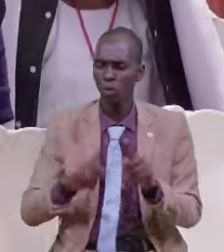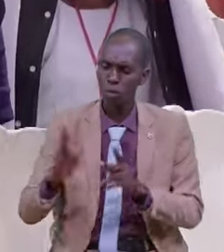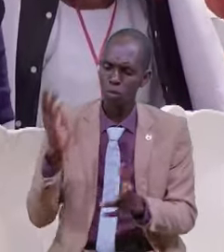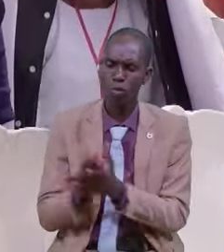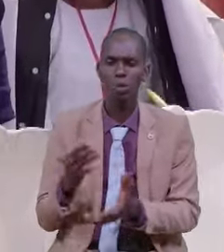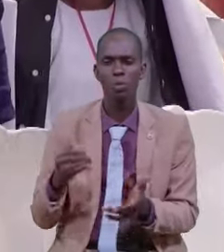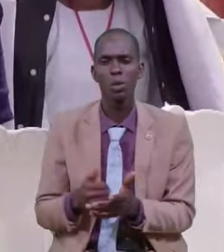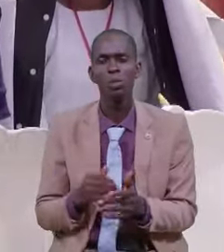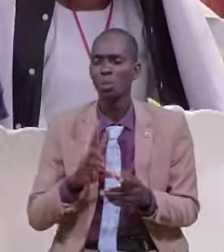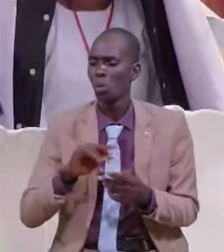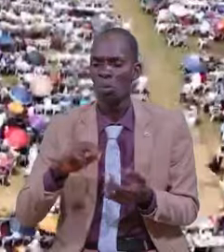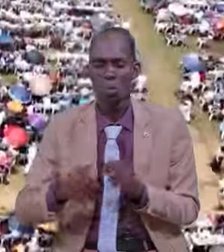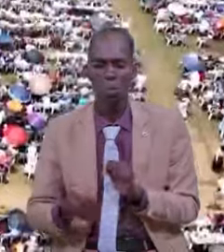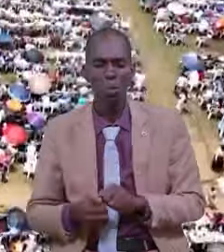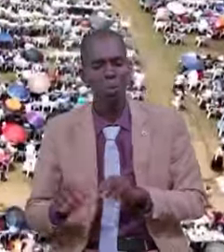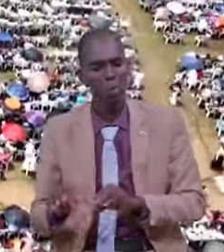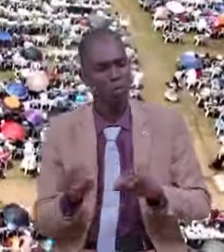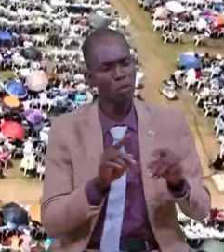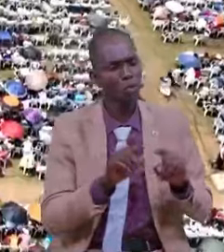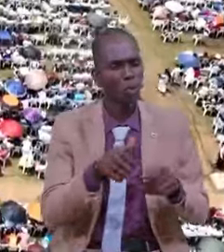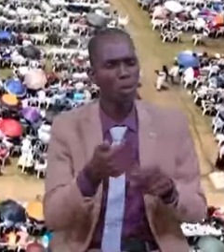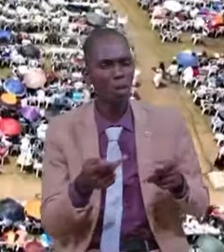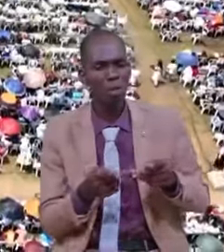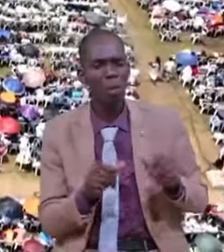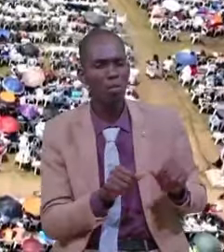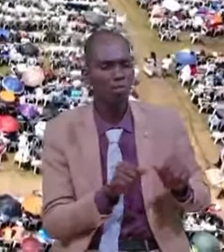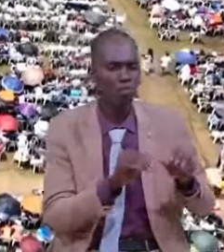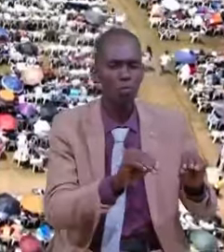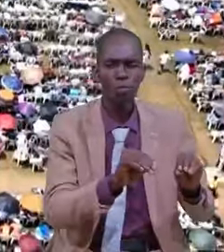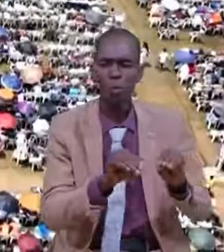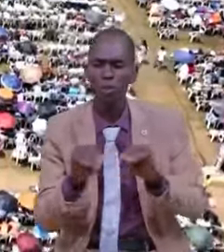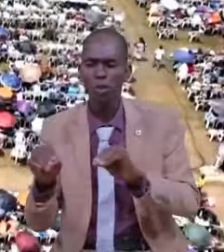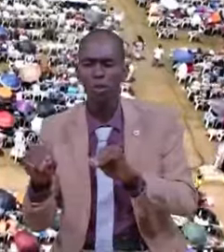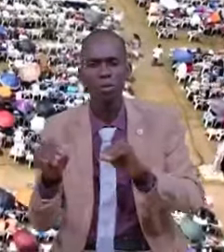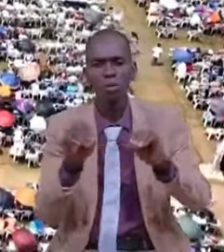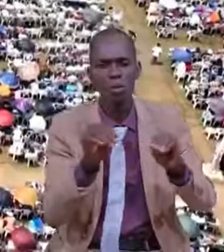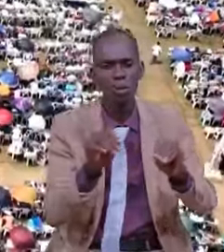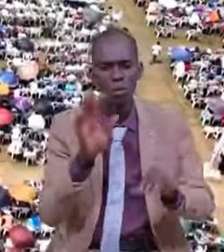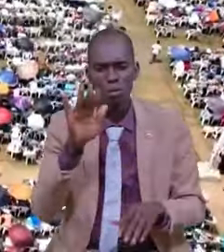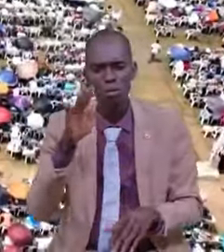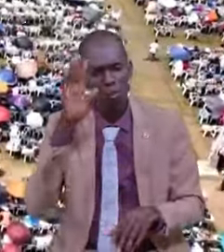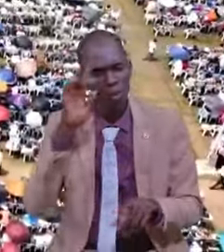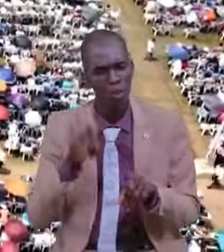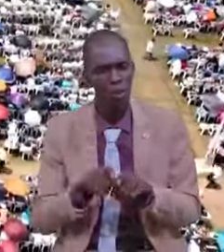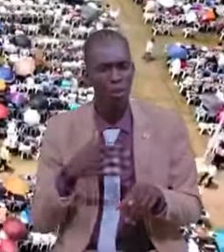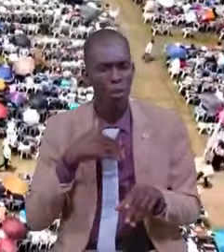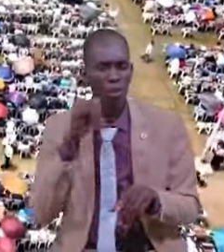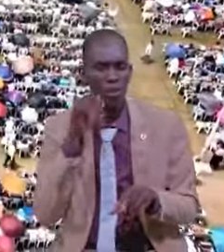he went again and he kept on going and going. You know, my brother, my sister, my son, my daughter